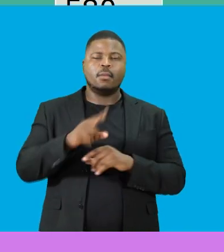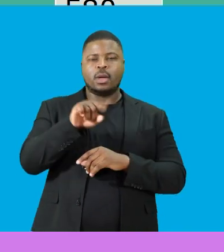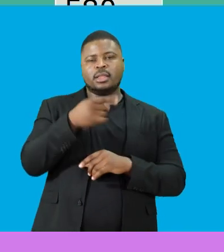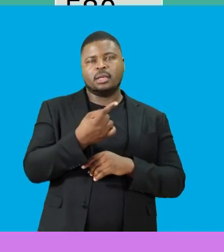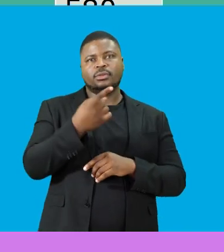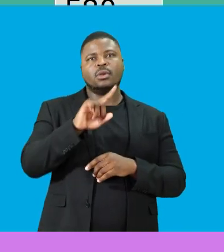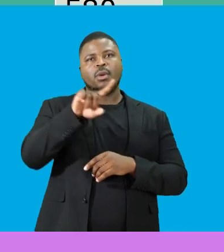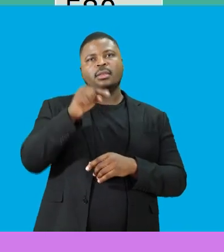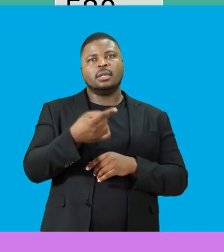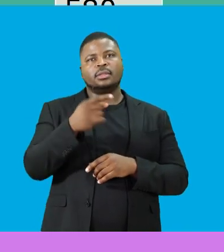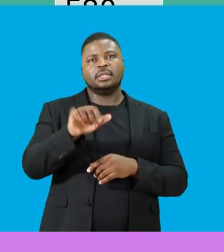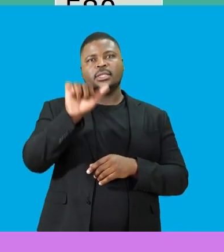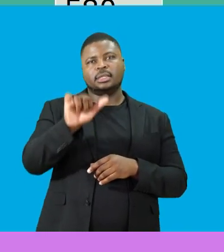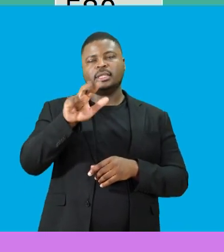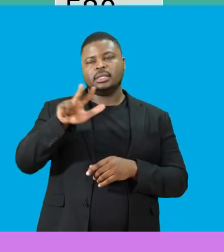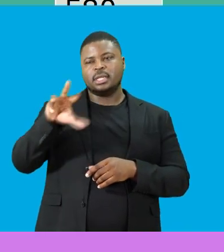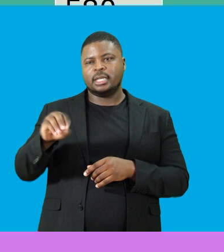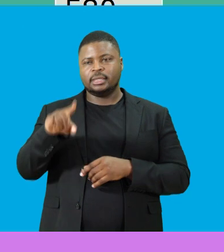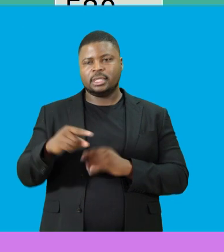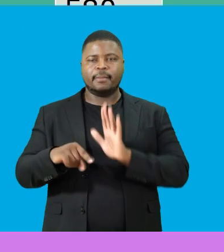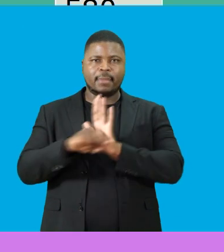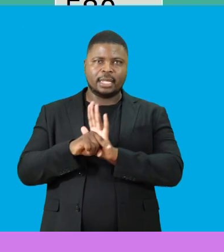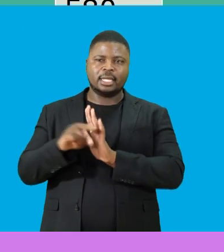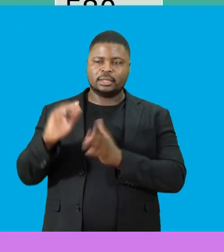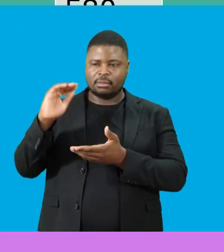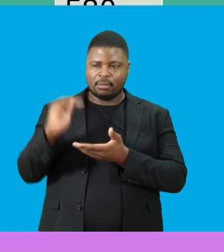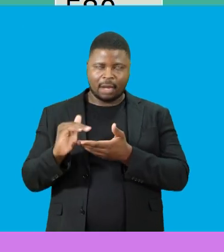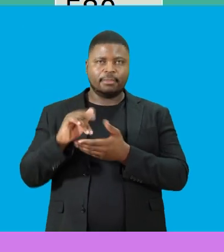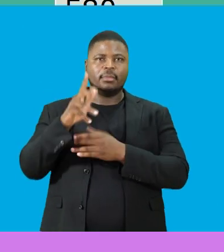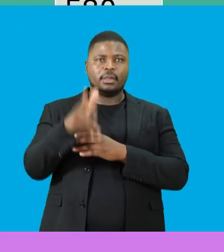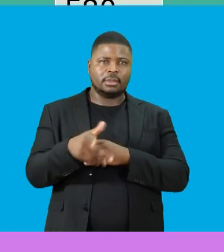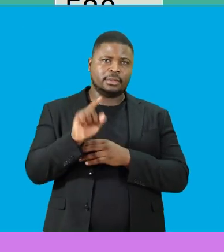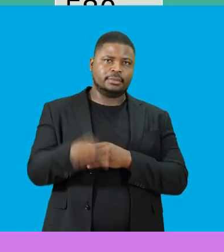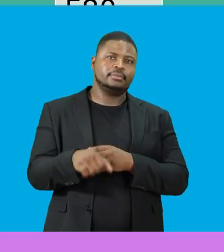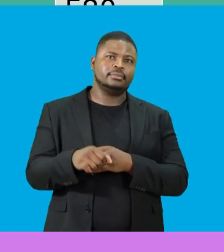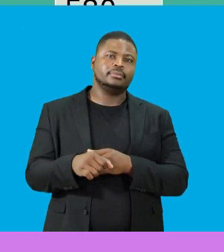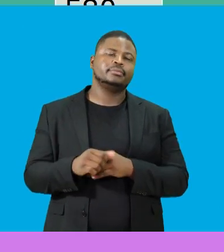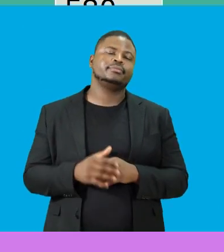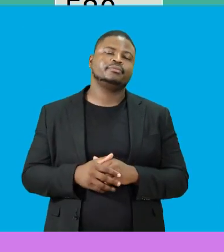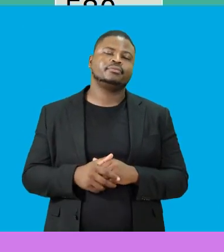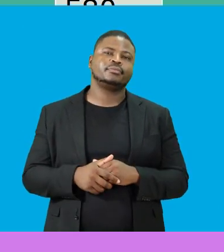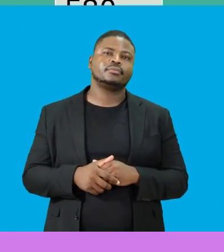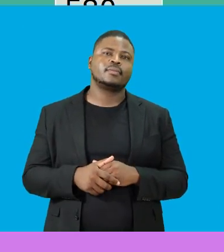final amount will be this 1,680 minus